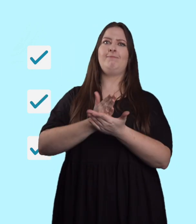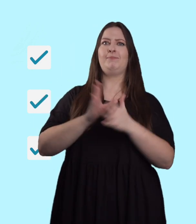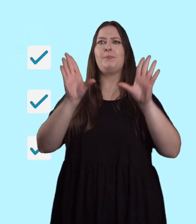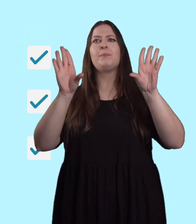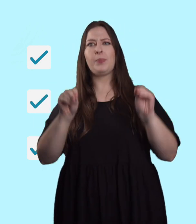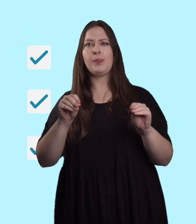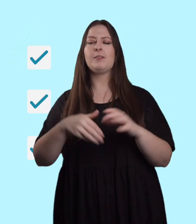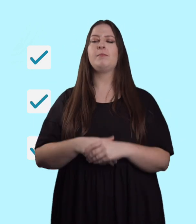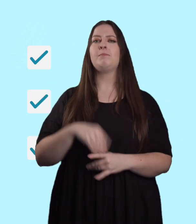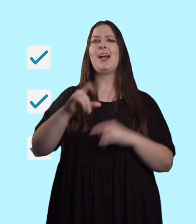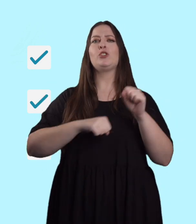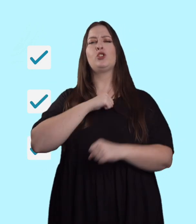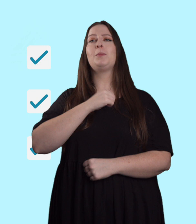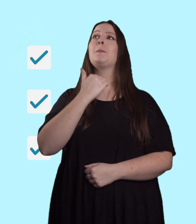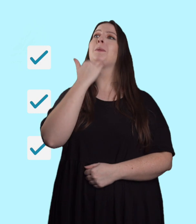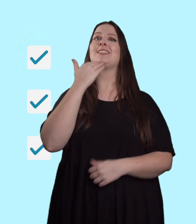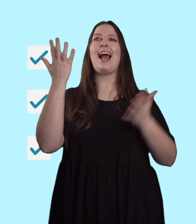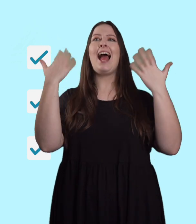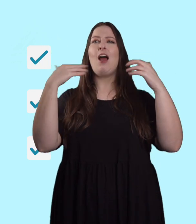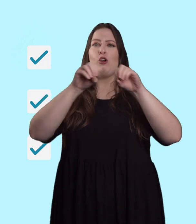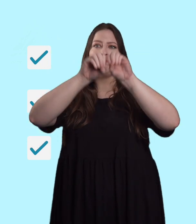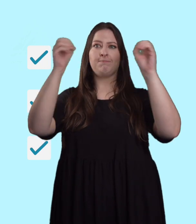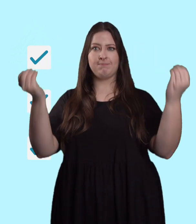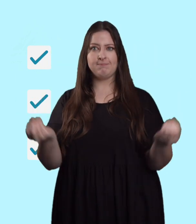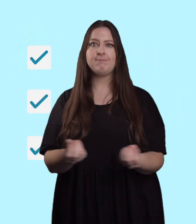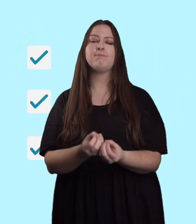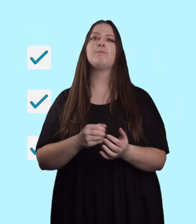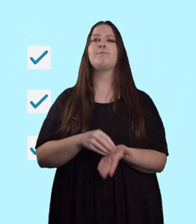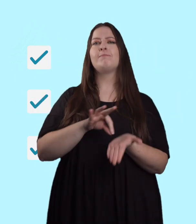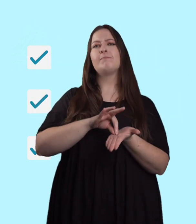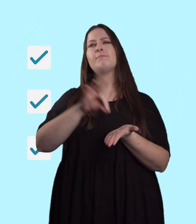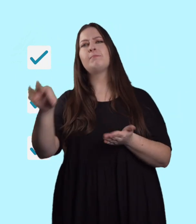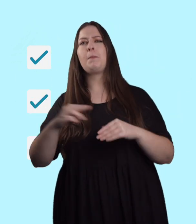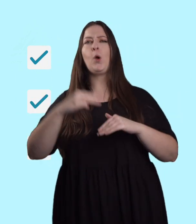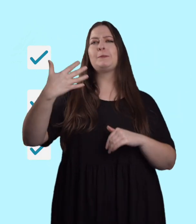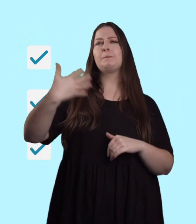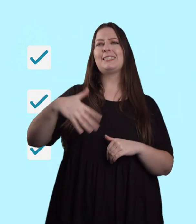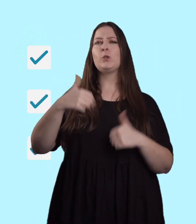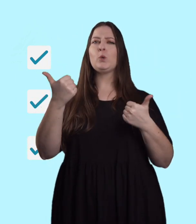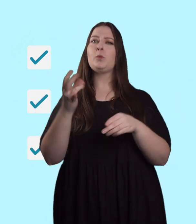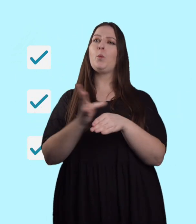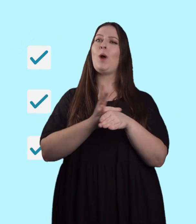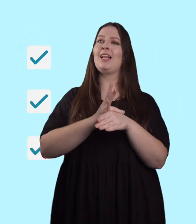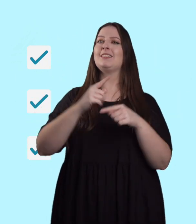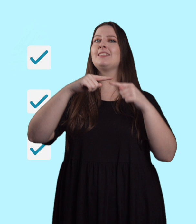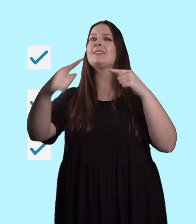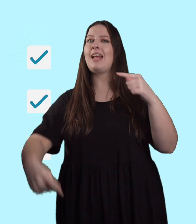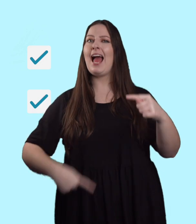on puncture-resistant tires, making sure your tires are not too worn before replacing.